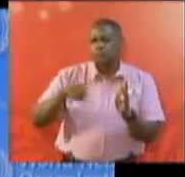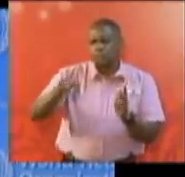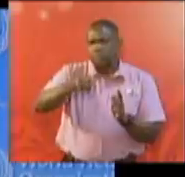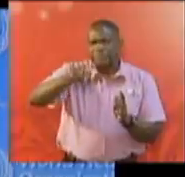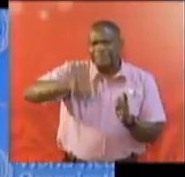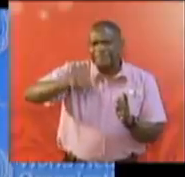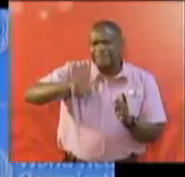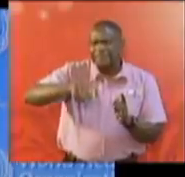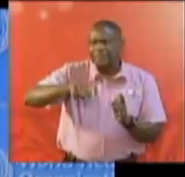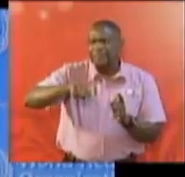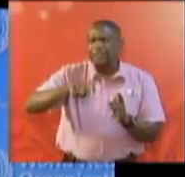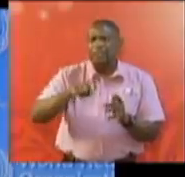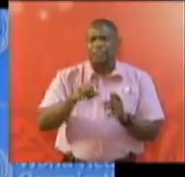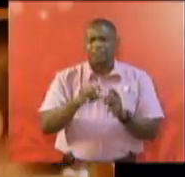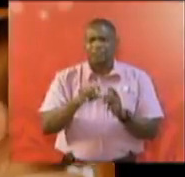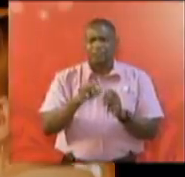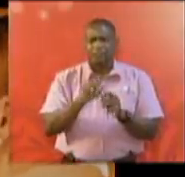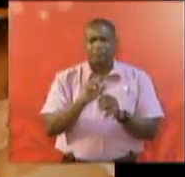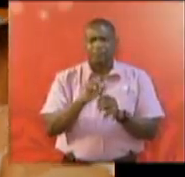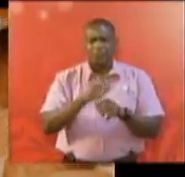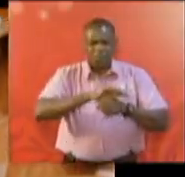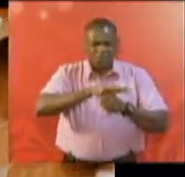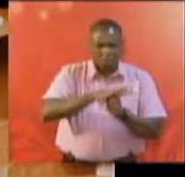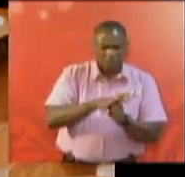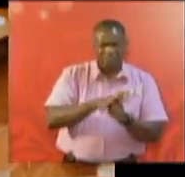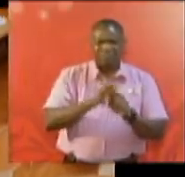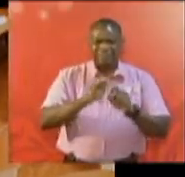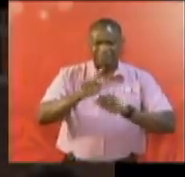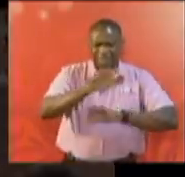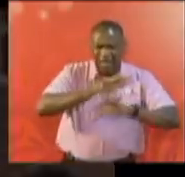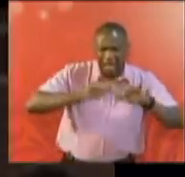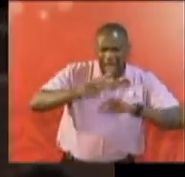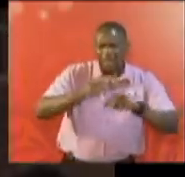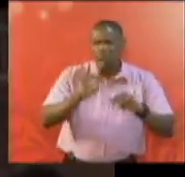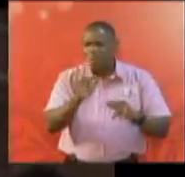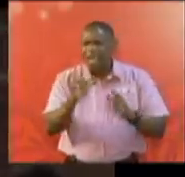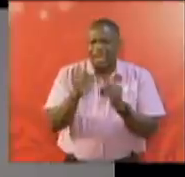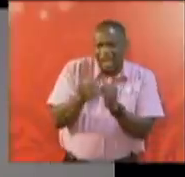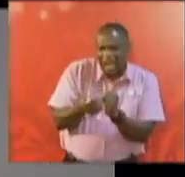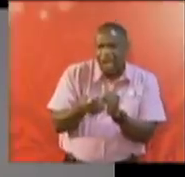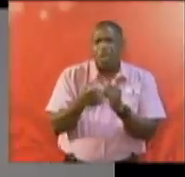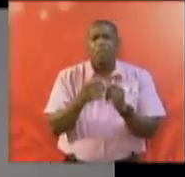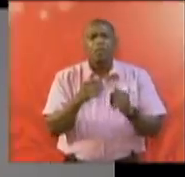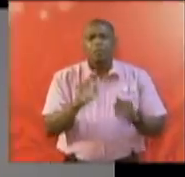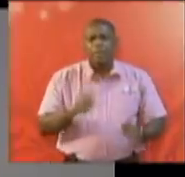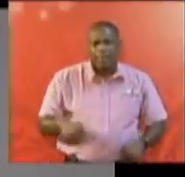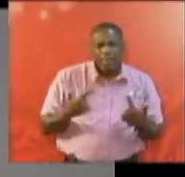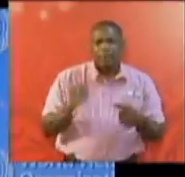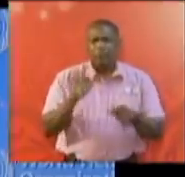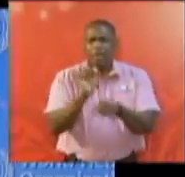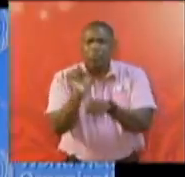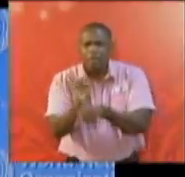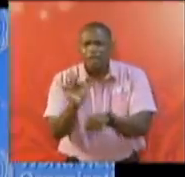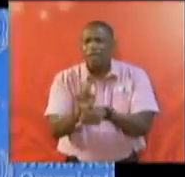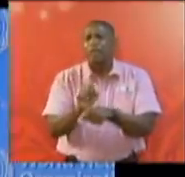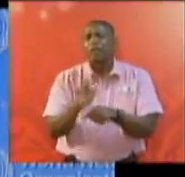virus is, where this virus is circulating, especially in the areas where you live, the areas where you work, the areas that you want to travel in. All